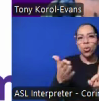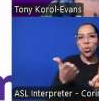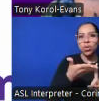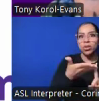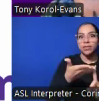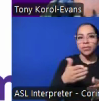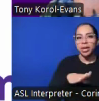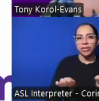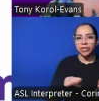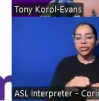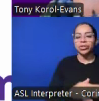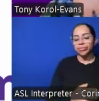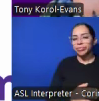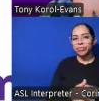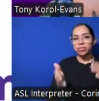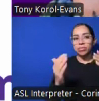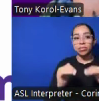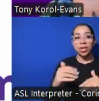Intimidation.